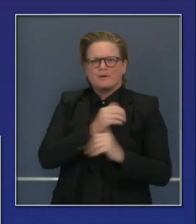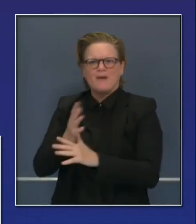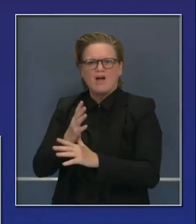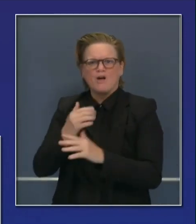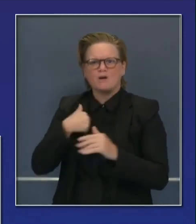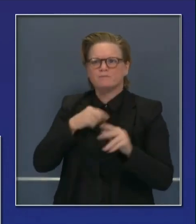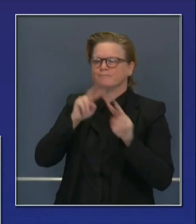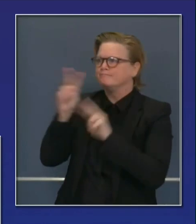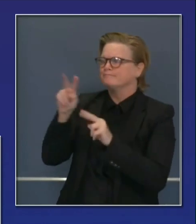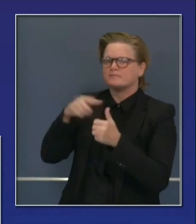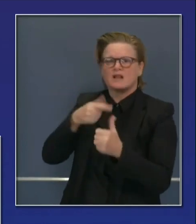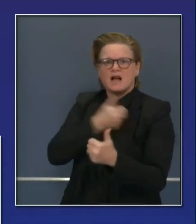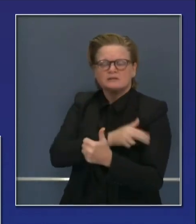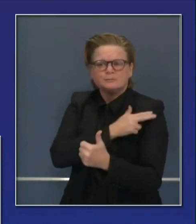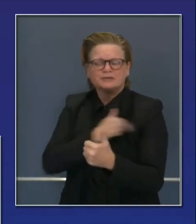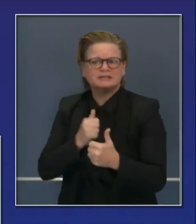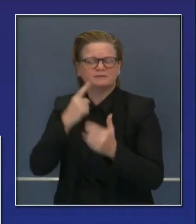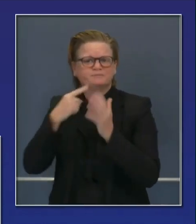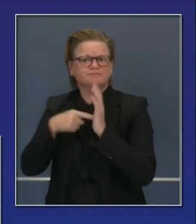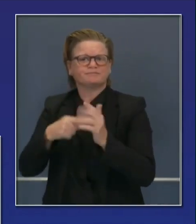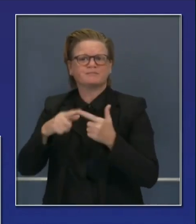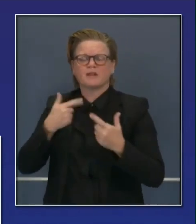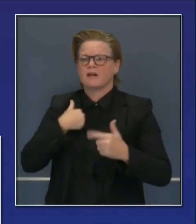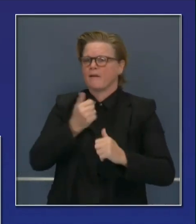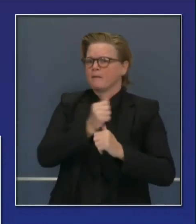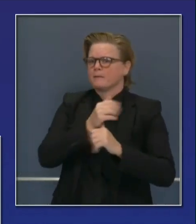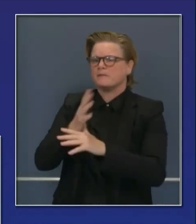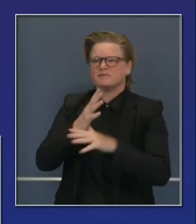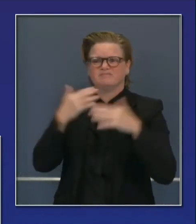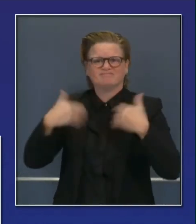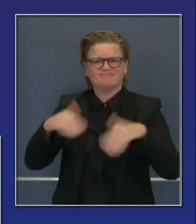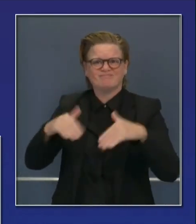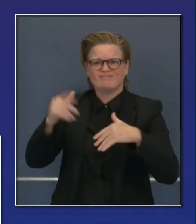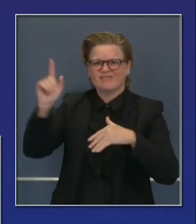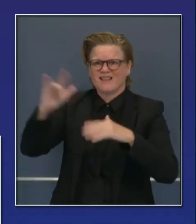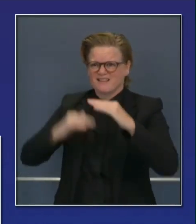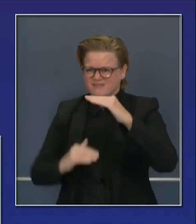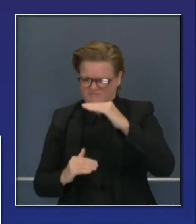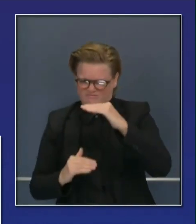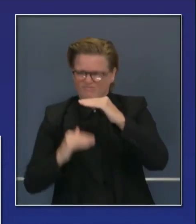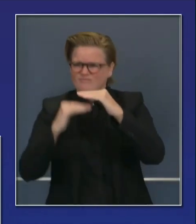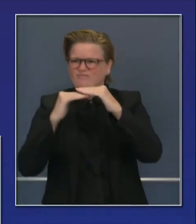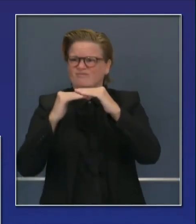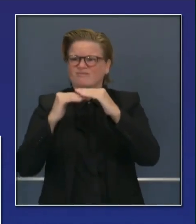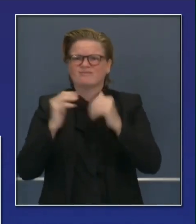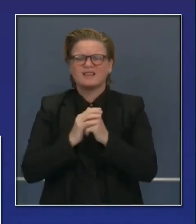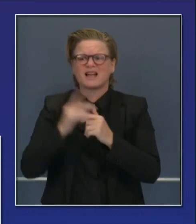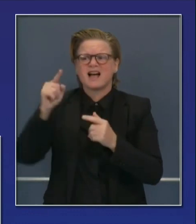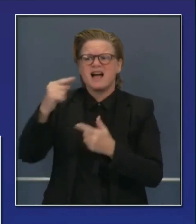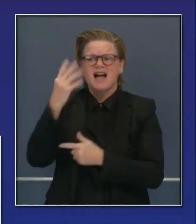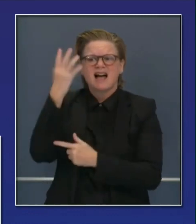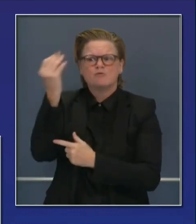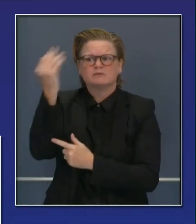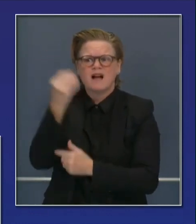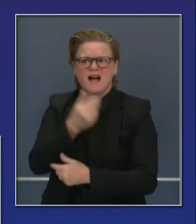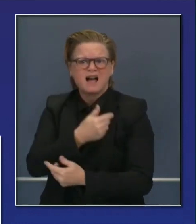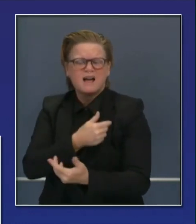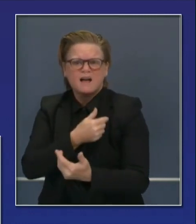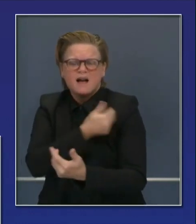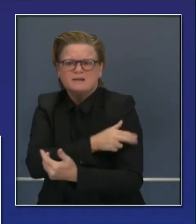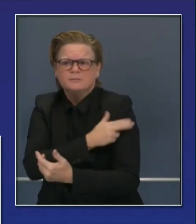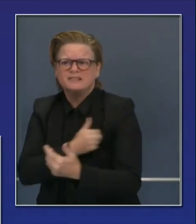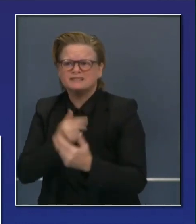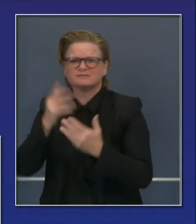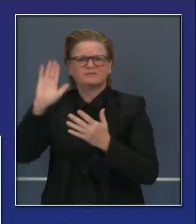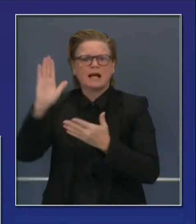our capacity, not only within our hospital delivery system, but outside of it, which I'll talk about in a moment, to do what we can to